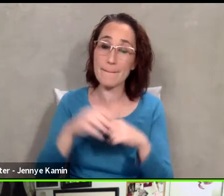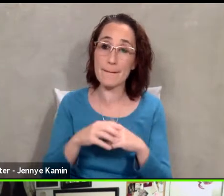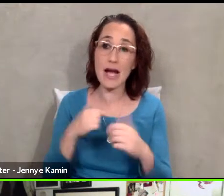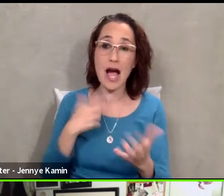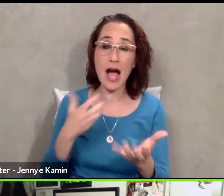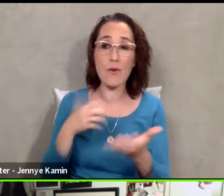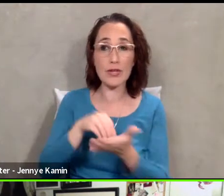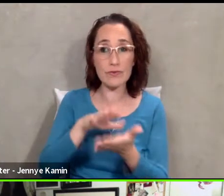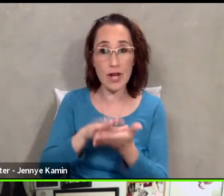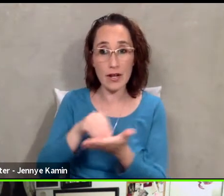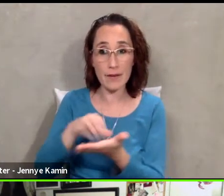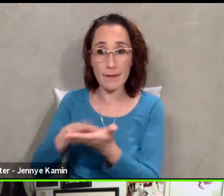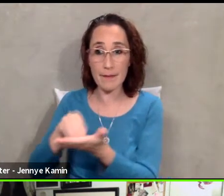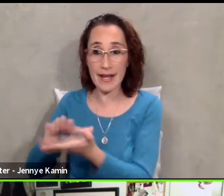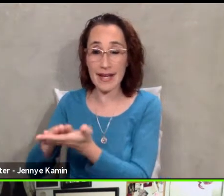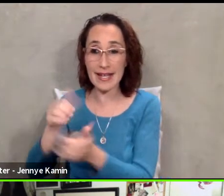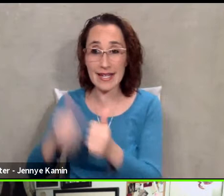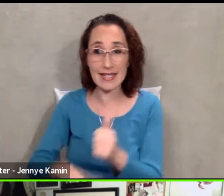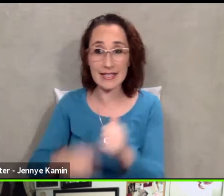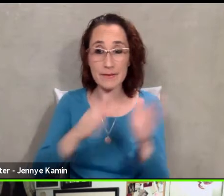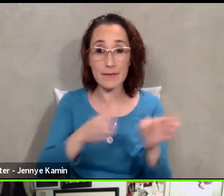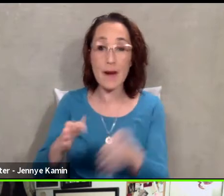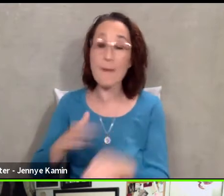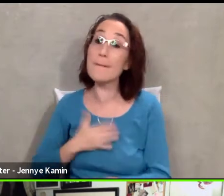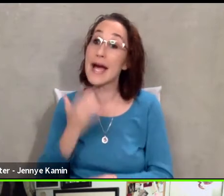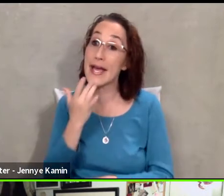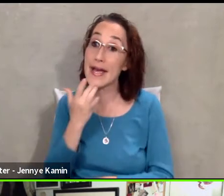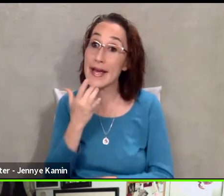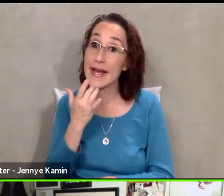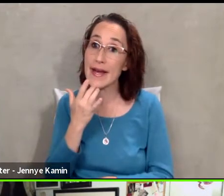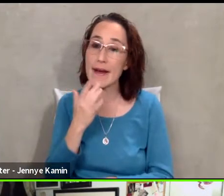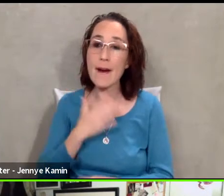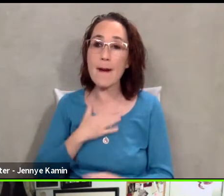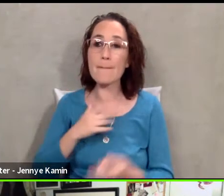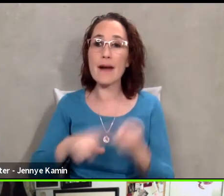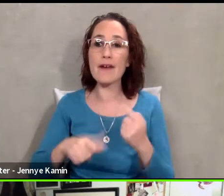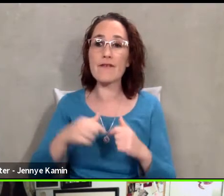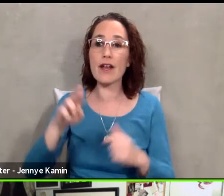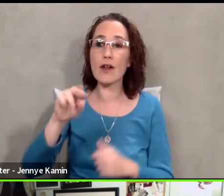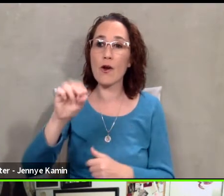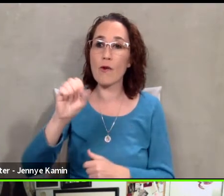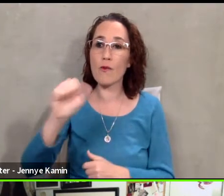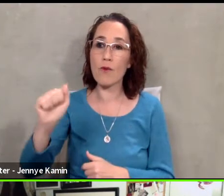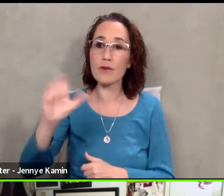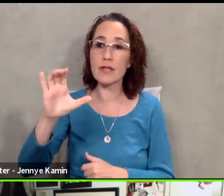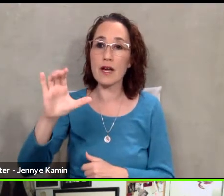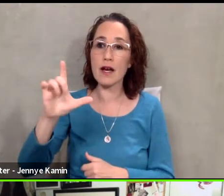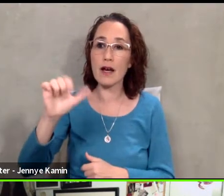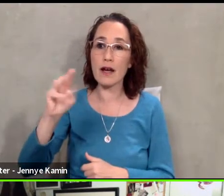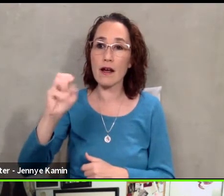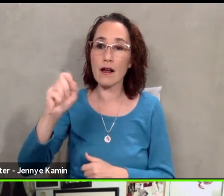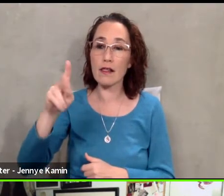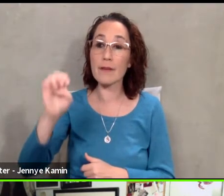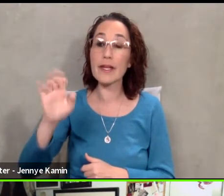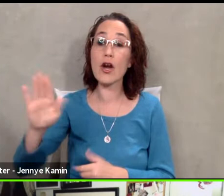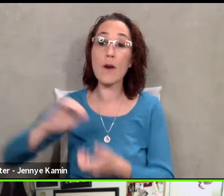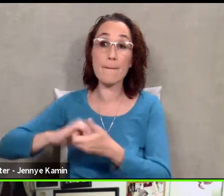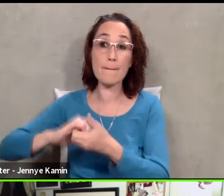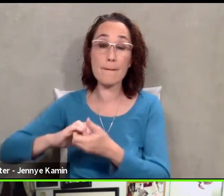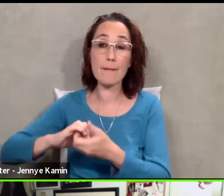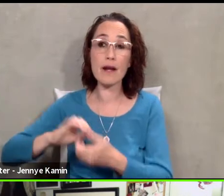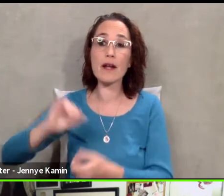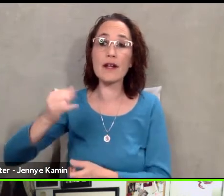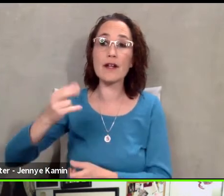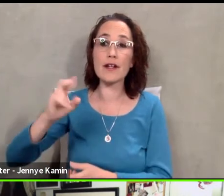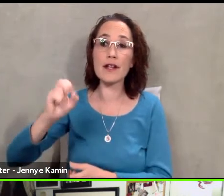document these people. And my favorite was my friend Rosa Clemente. Her partner, Justice, he's a